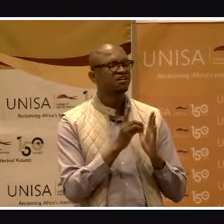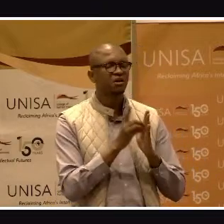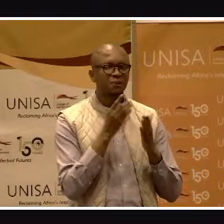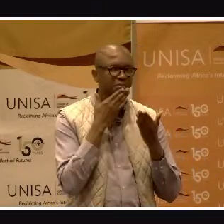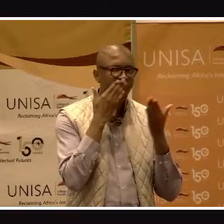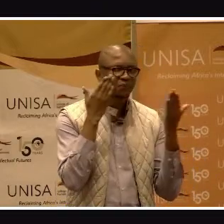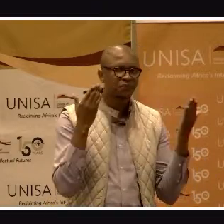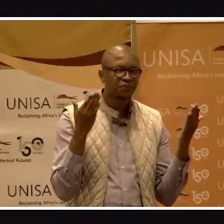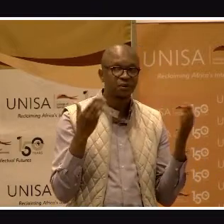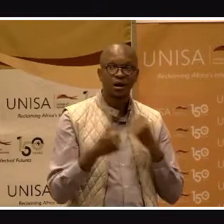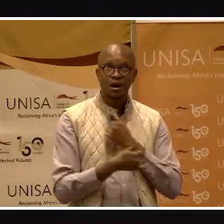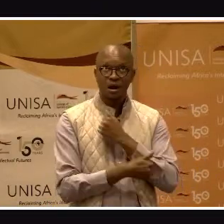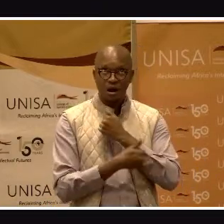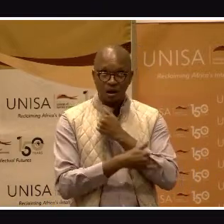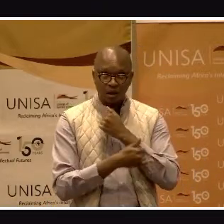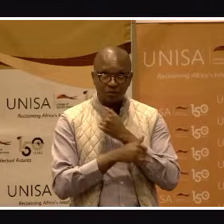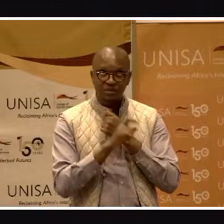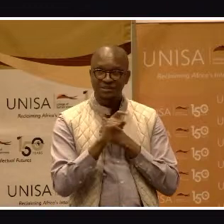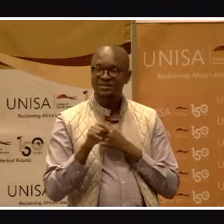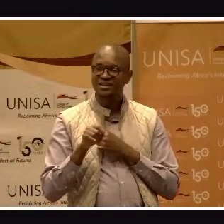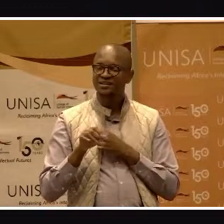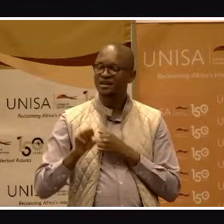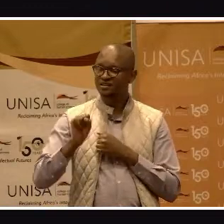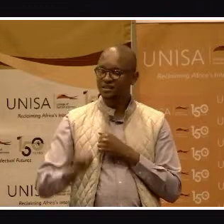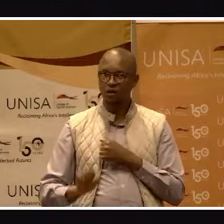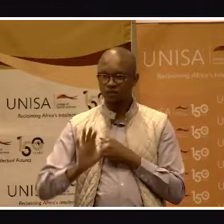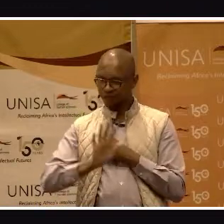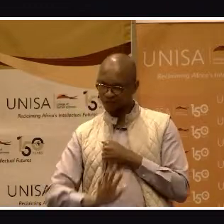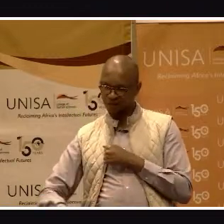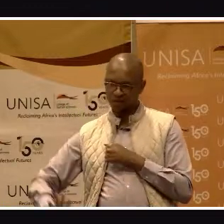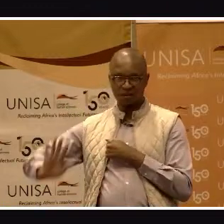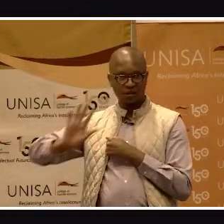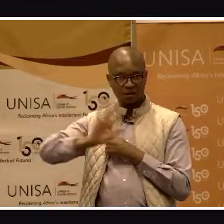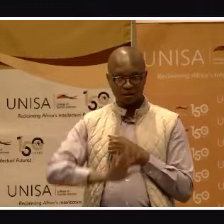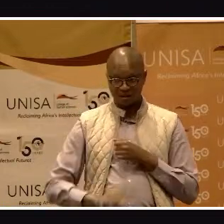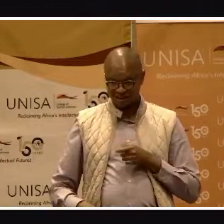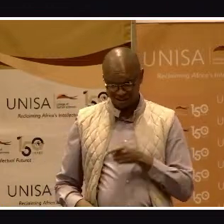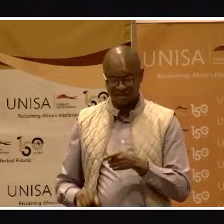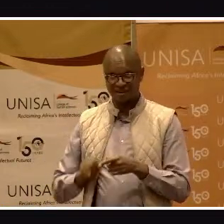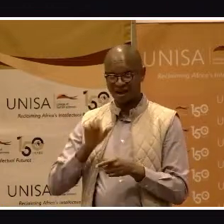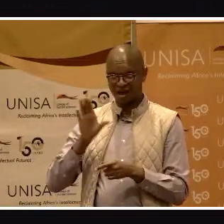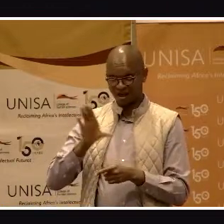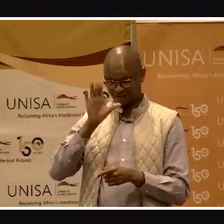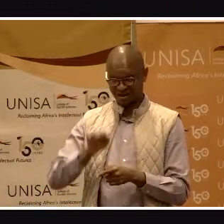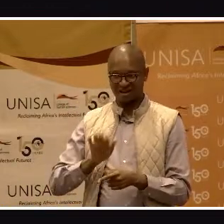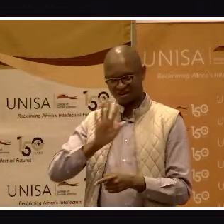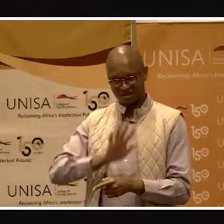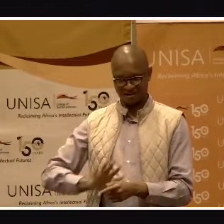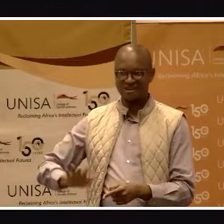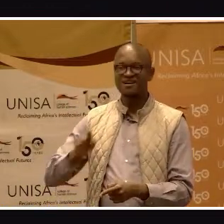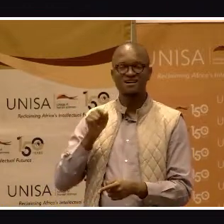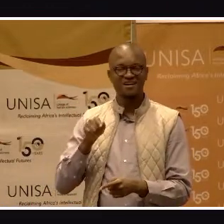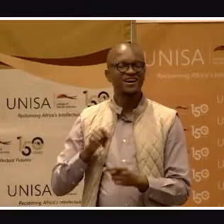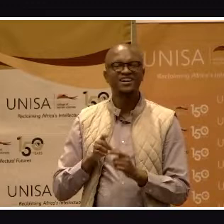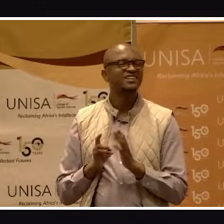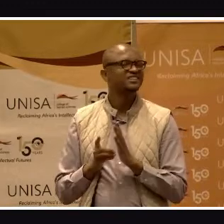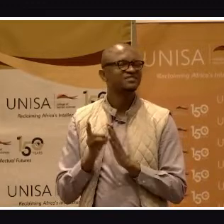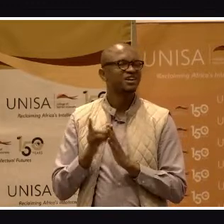countries, particularly in the global south. That is where we belong as Africa. So, taking Africa as an